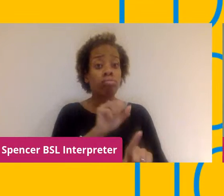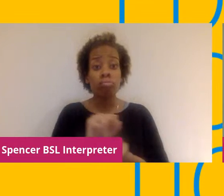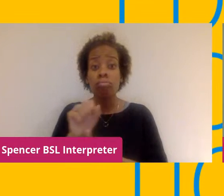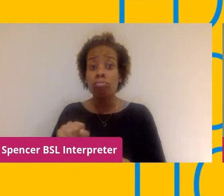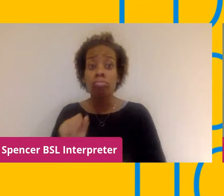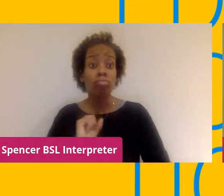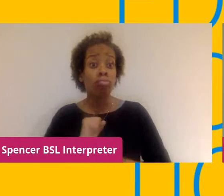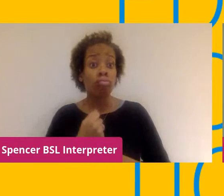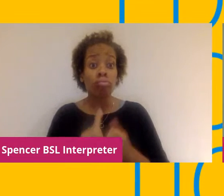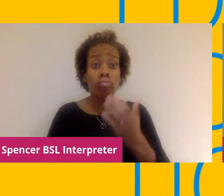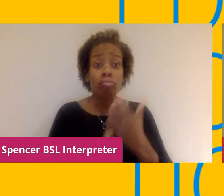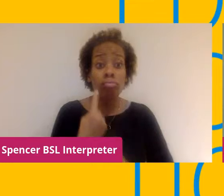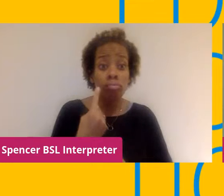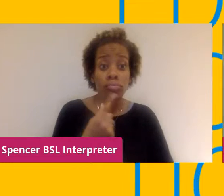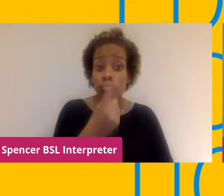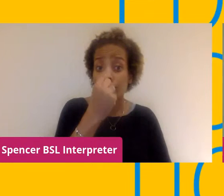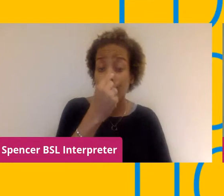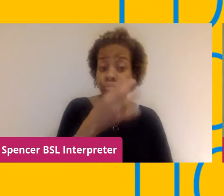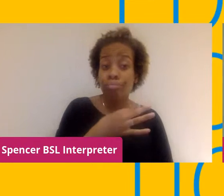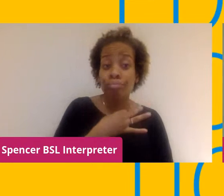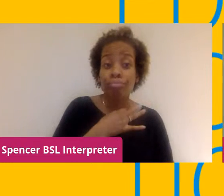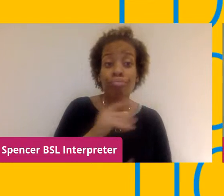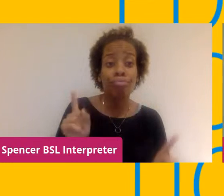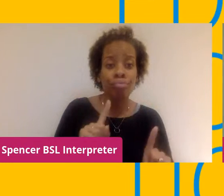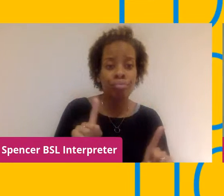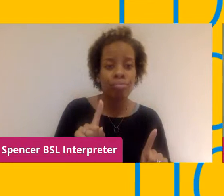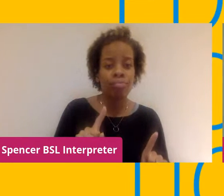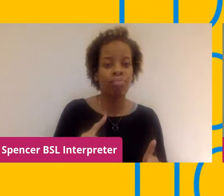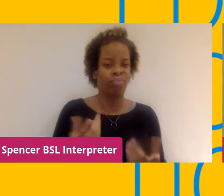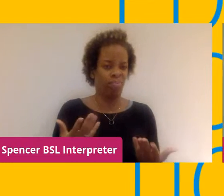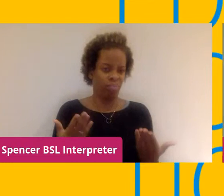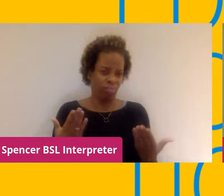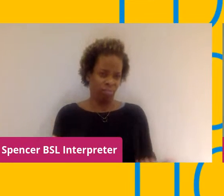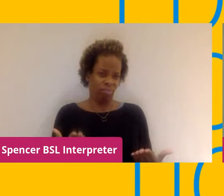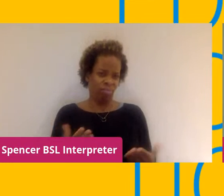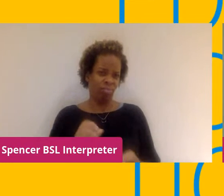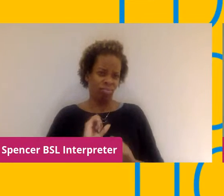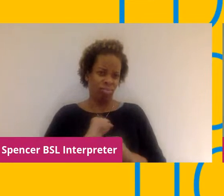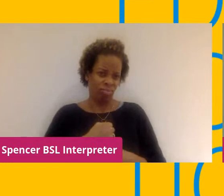in the workplace. So some stresses that we're aware of include increasing